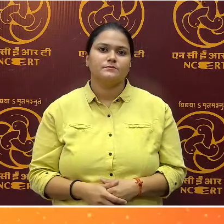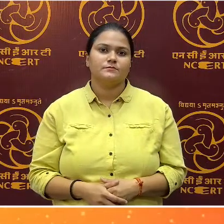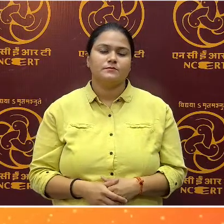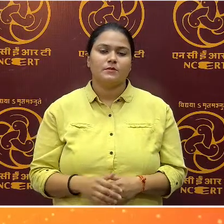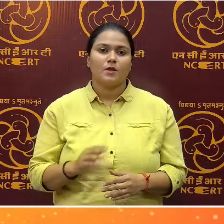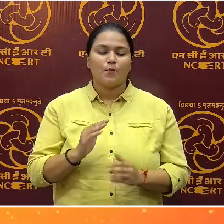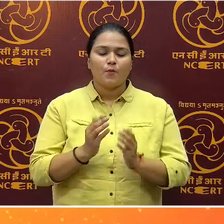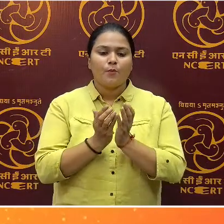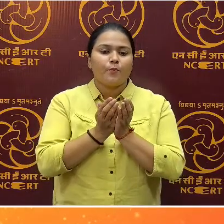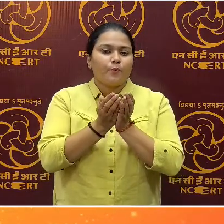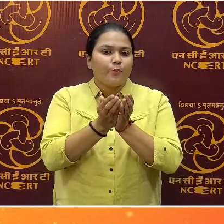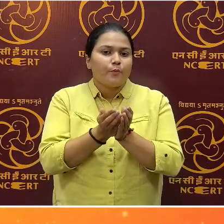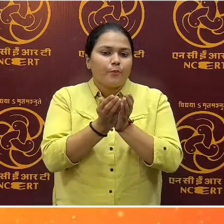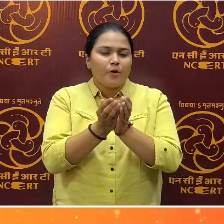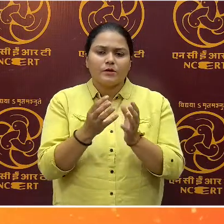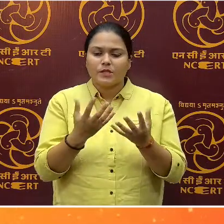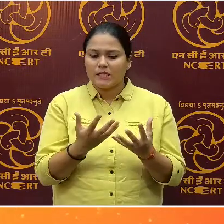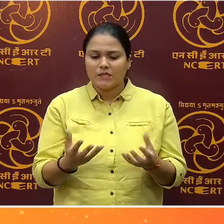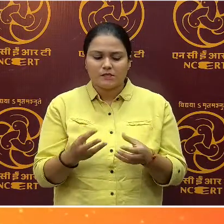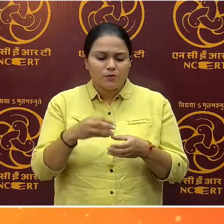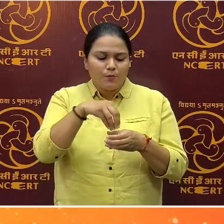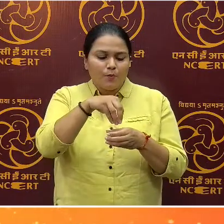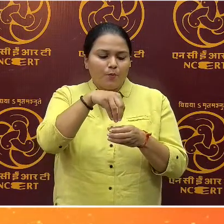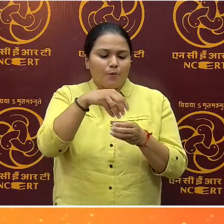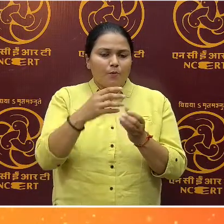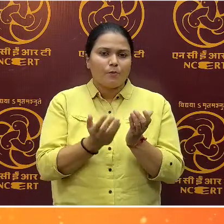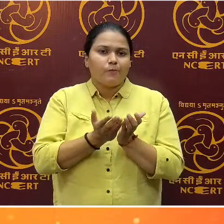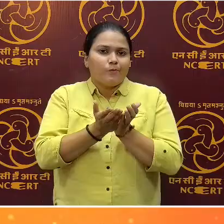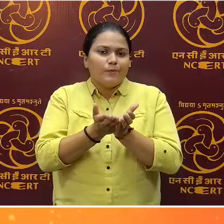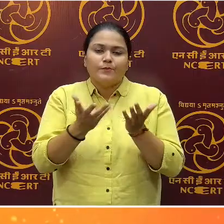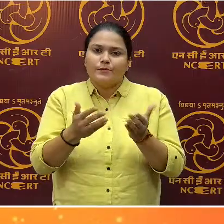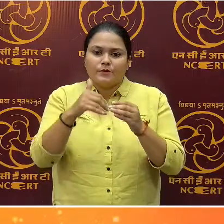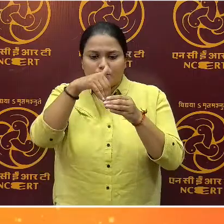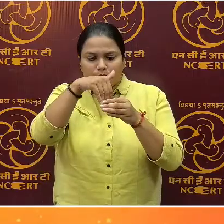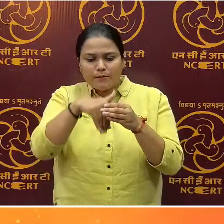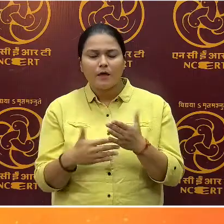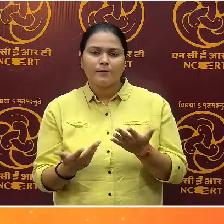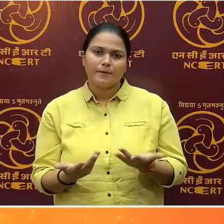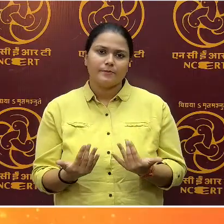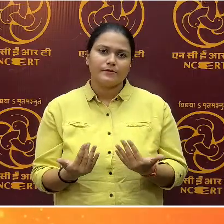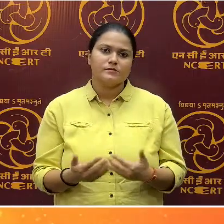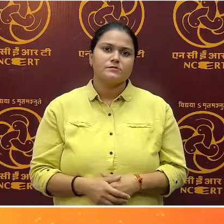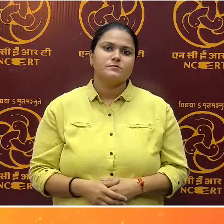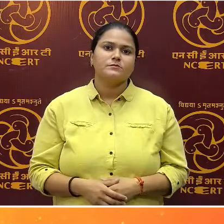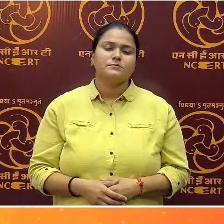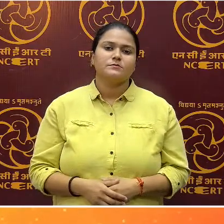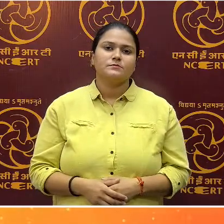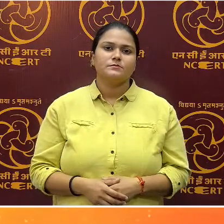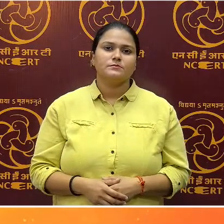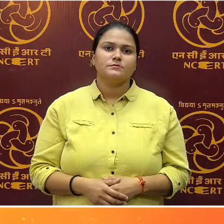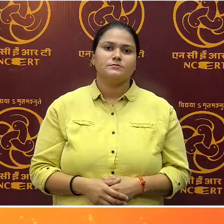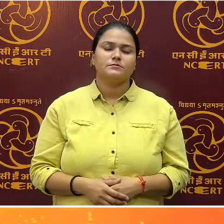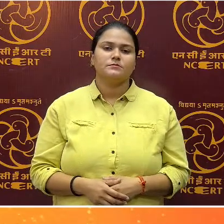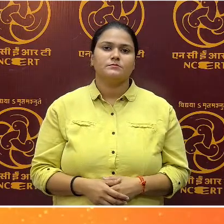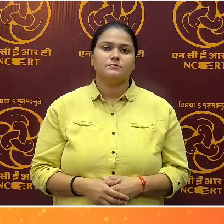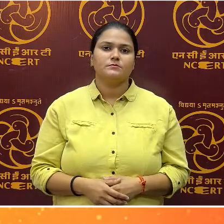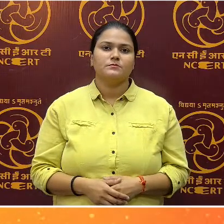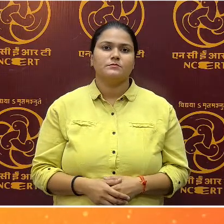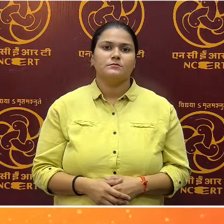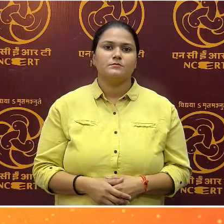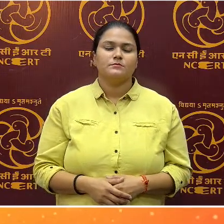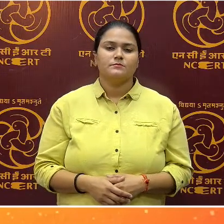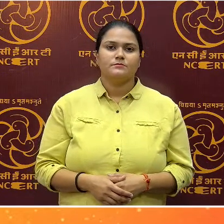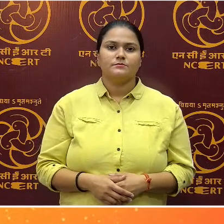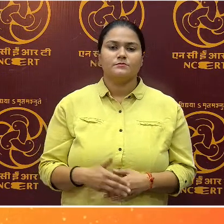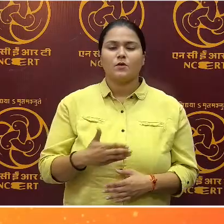are floating and some are sinking? We did talk about buoyancy, we did talk about buoyant force, but is that applicable